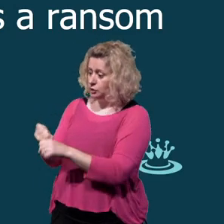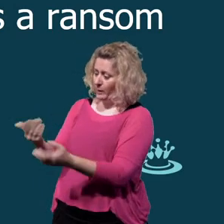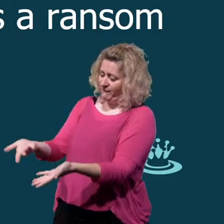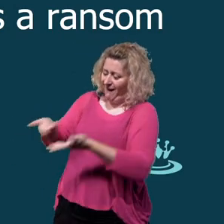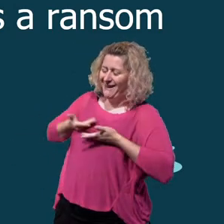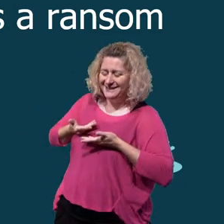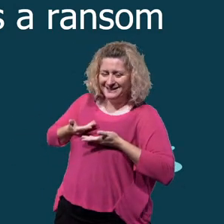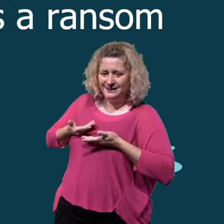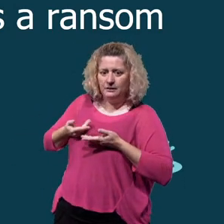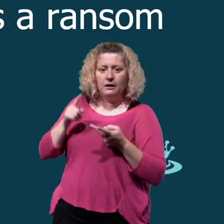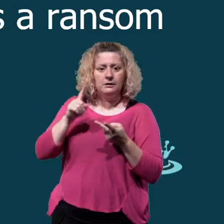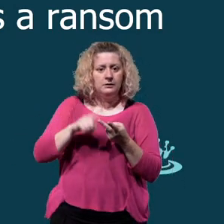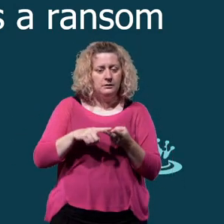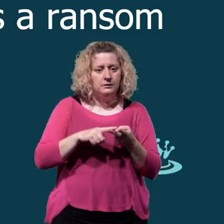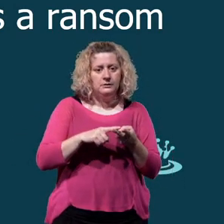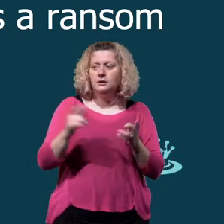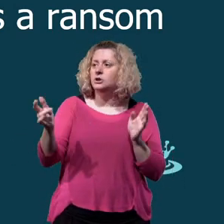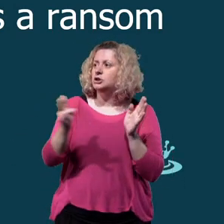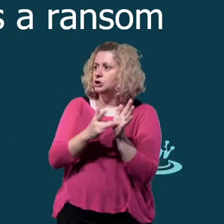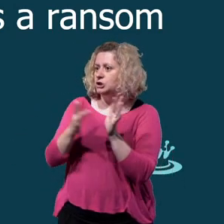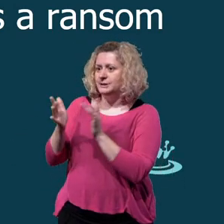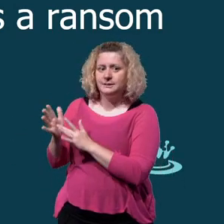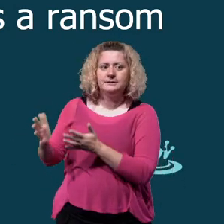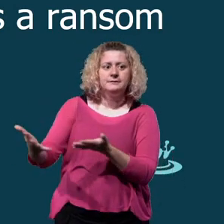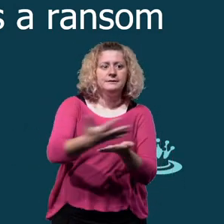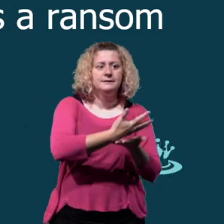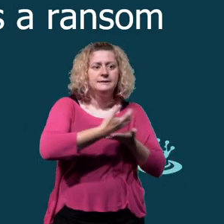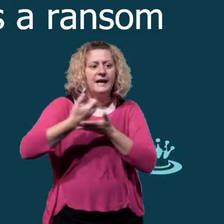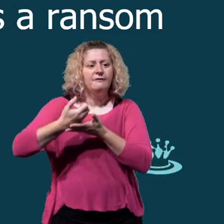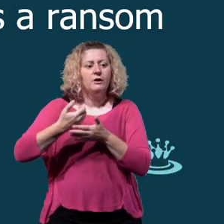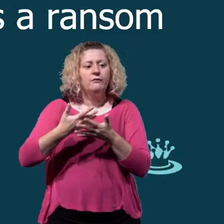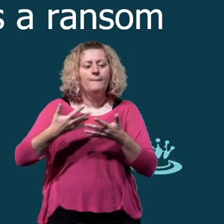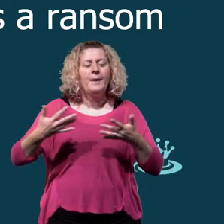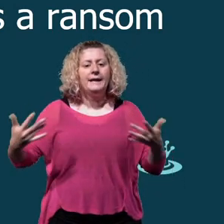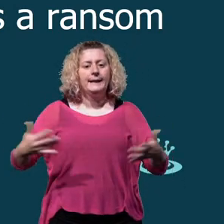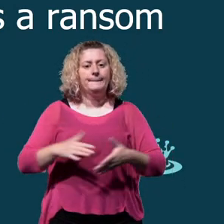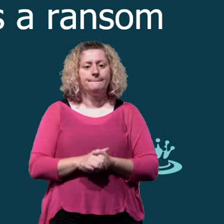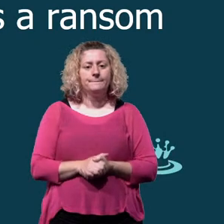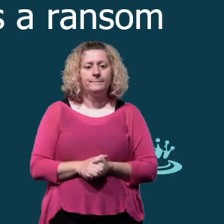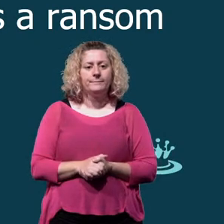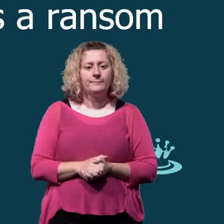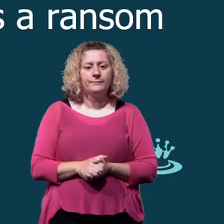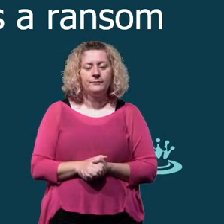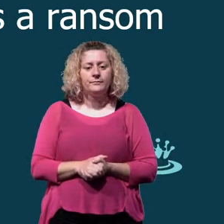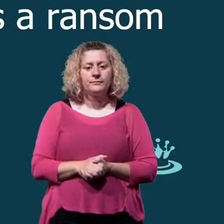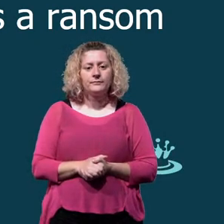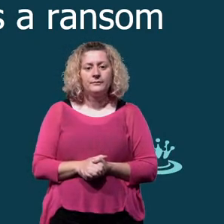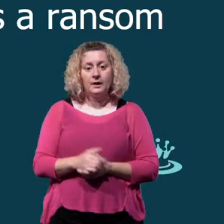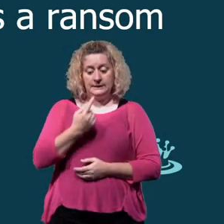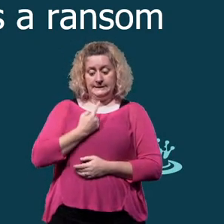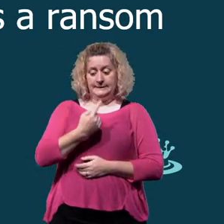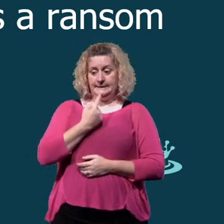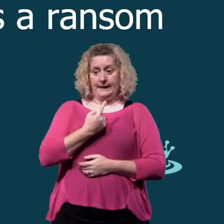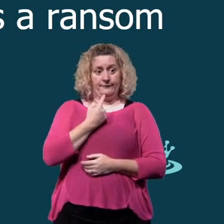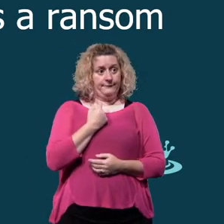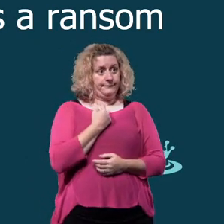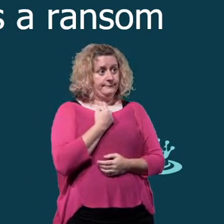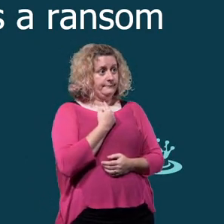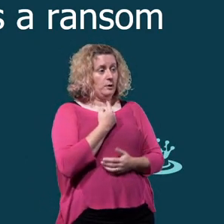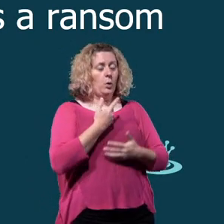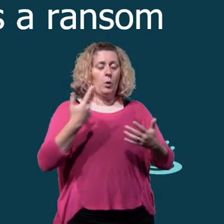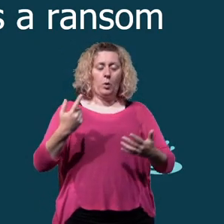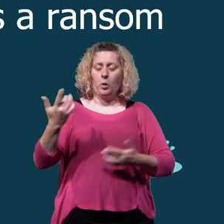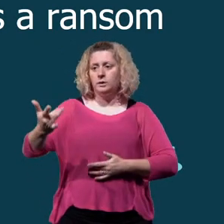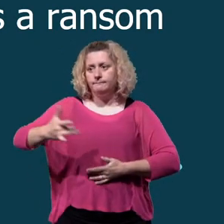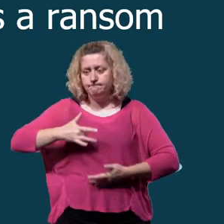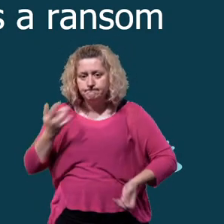other, Jesus, a ransom for many. Self-seeking, as you see there at the bottom, or self-sacrifice. And